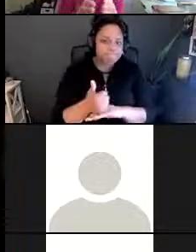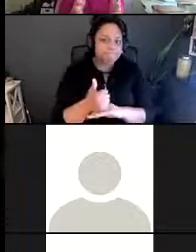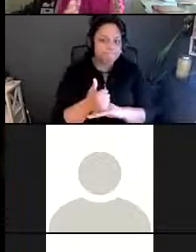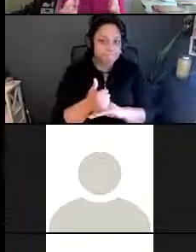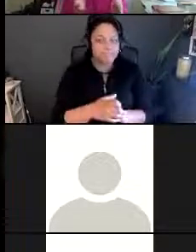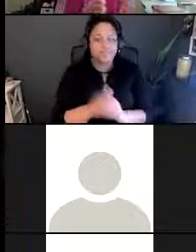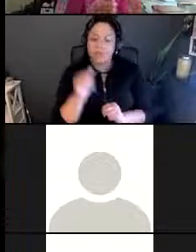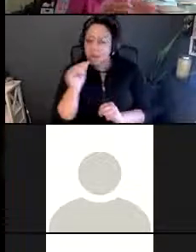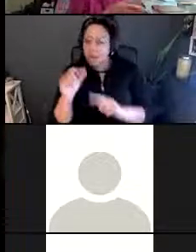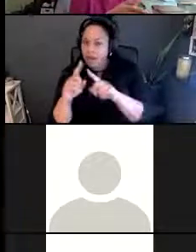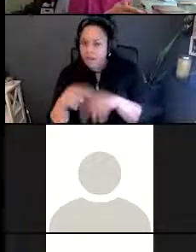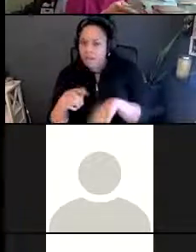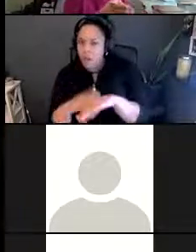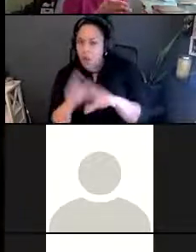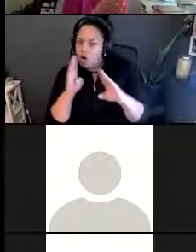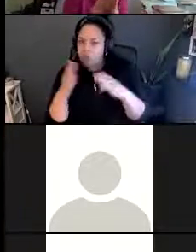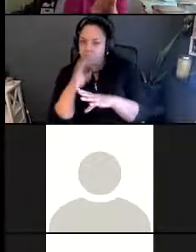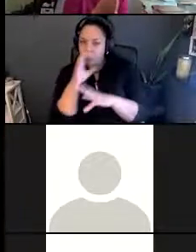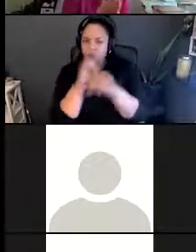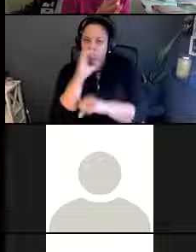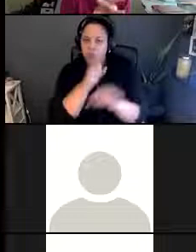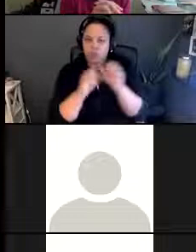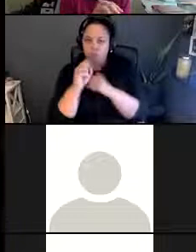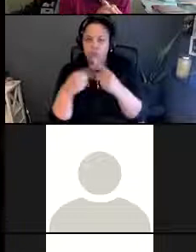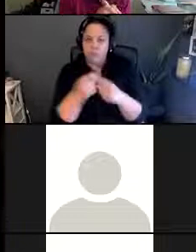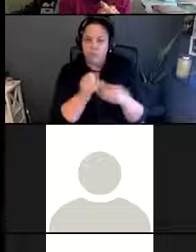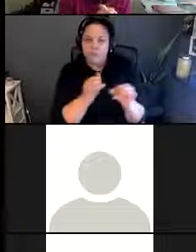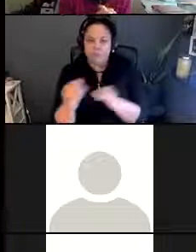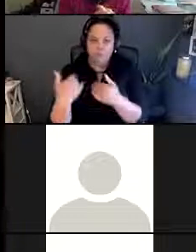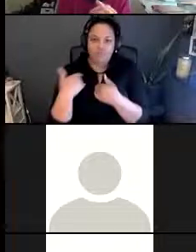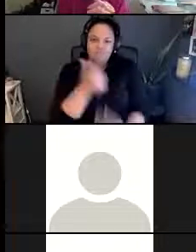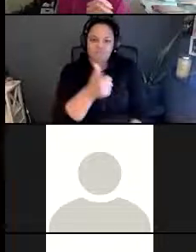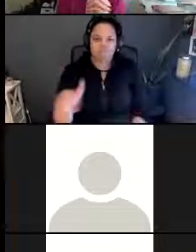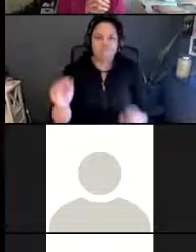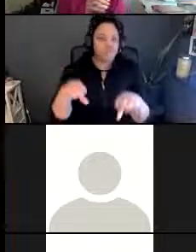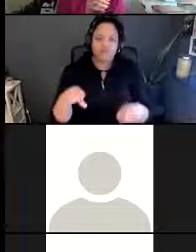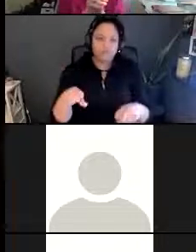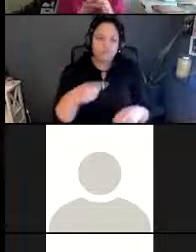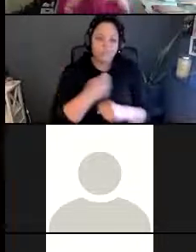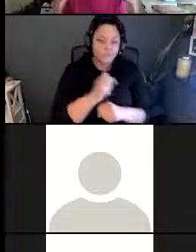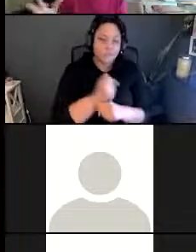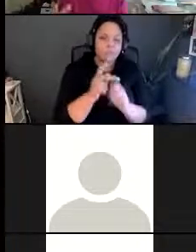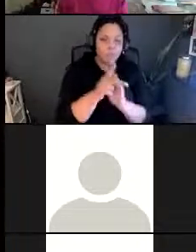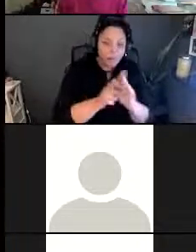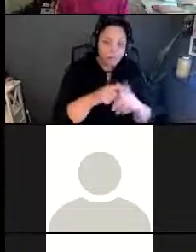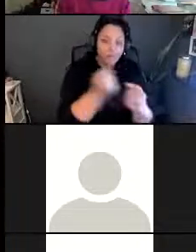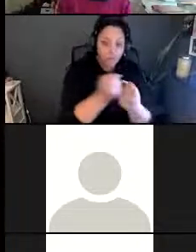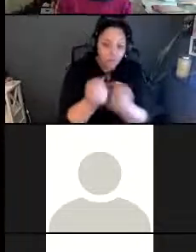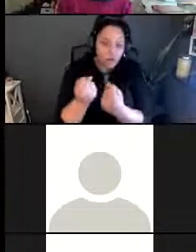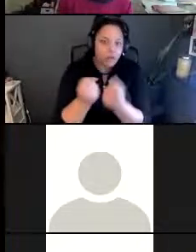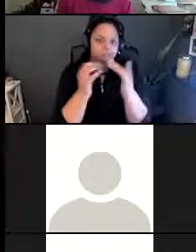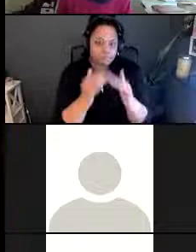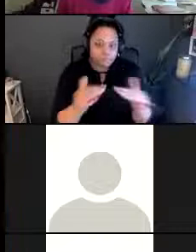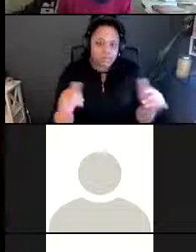not based on narrow assumptions about individual responsibility and capacity for